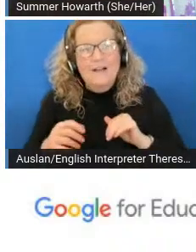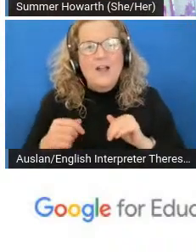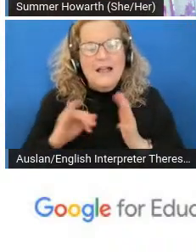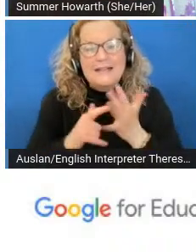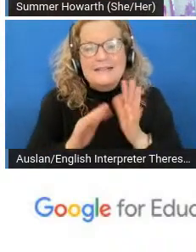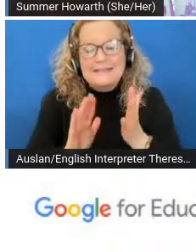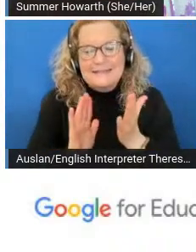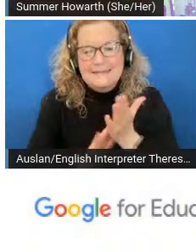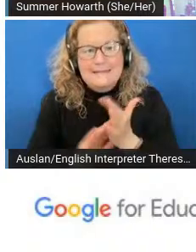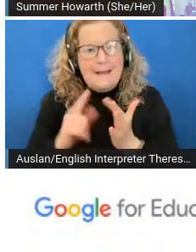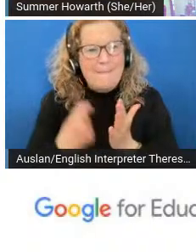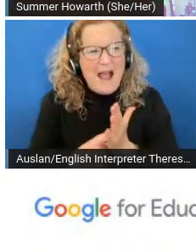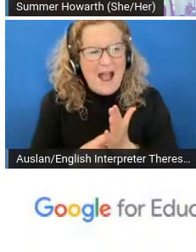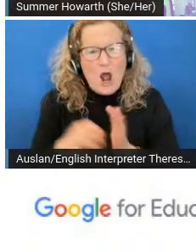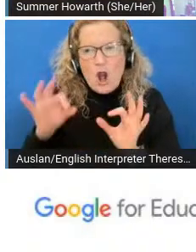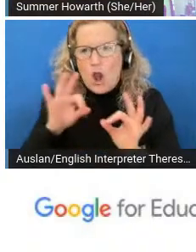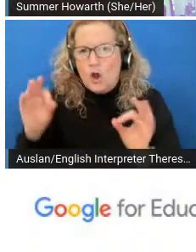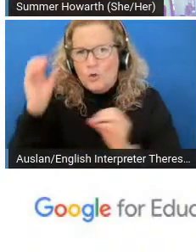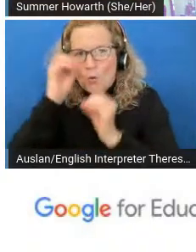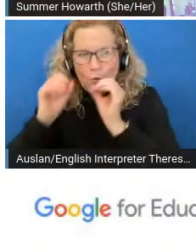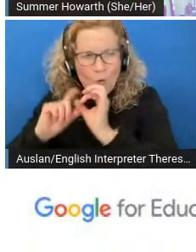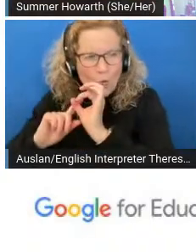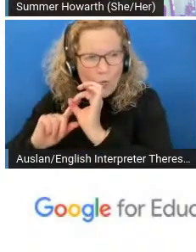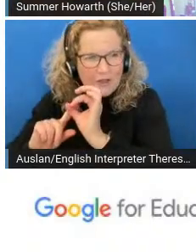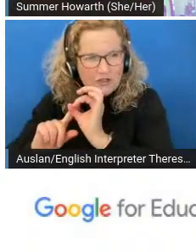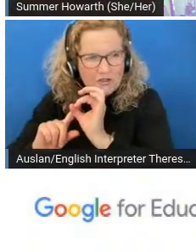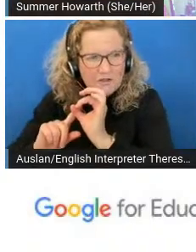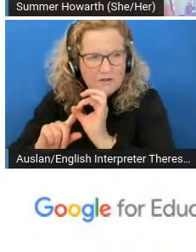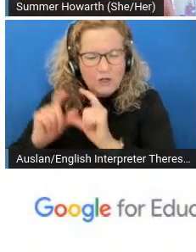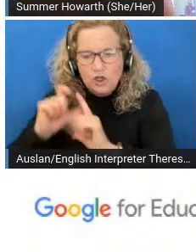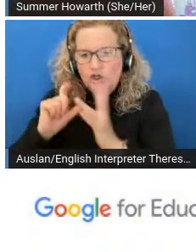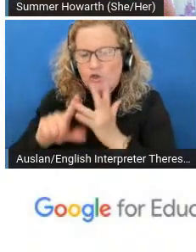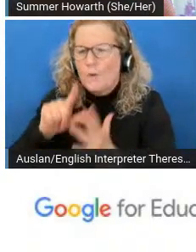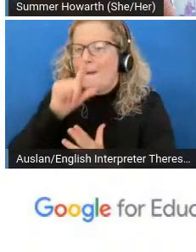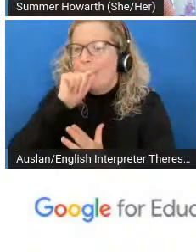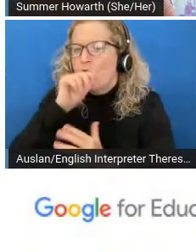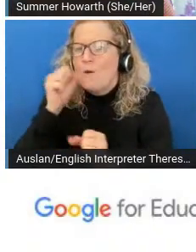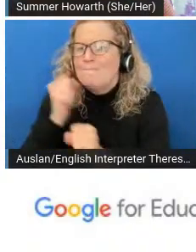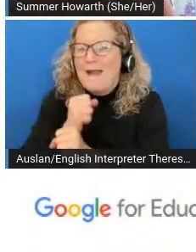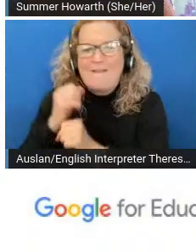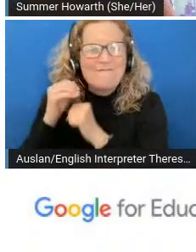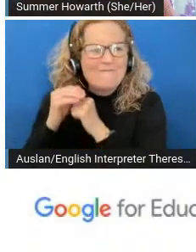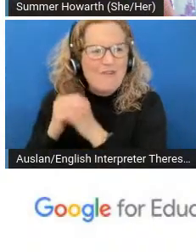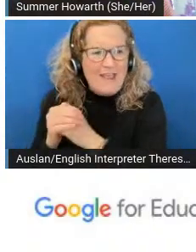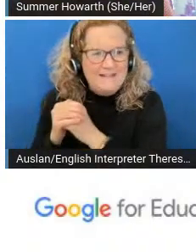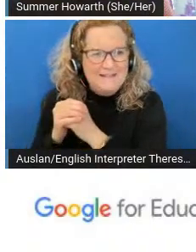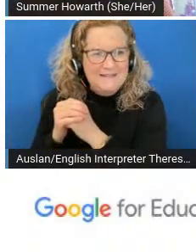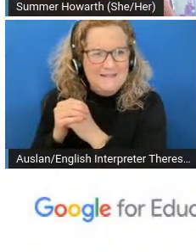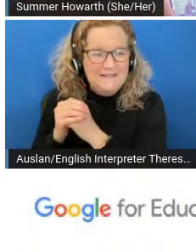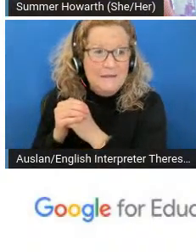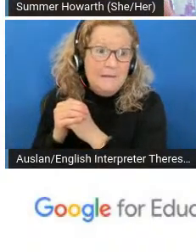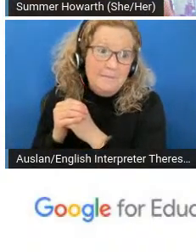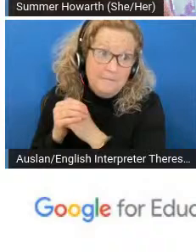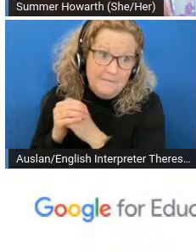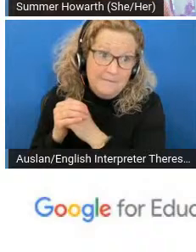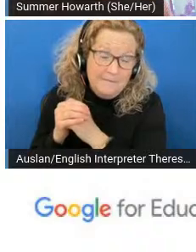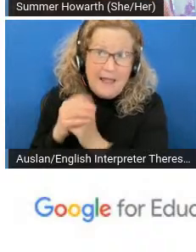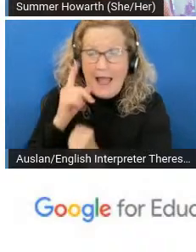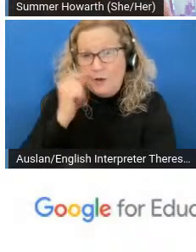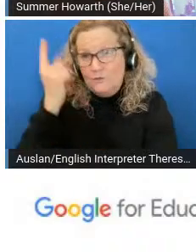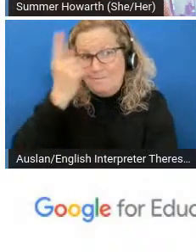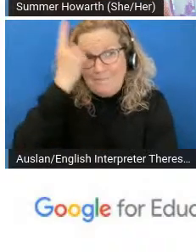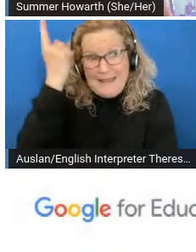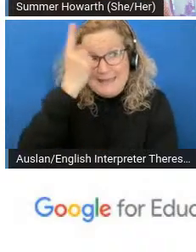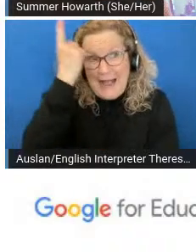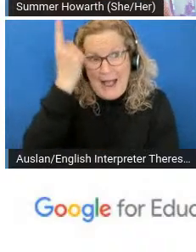gave this ungoogleable around, do birds make friends? I mean, I could have made that up that it wasn't a